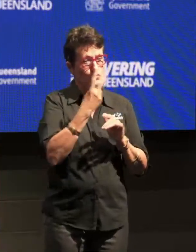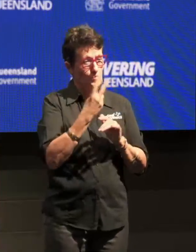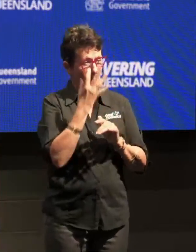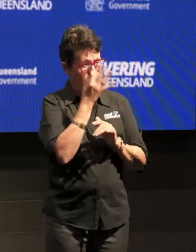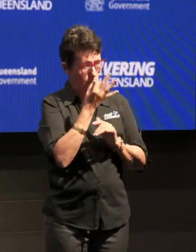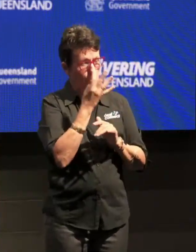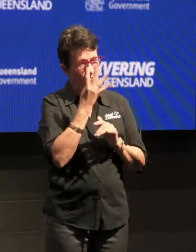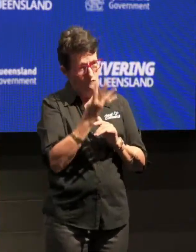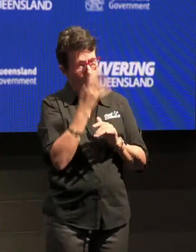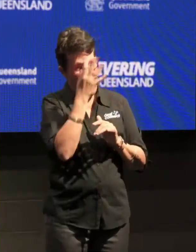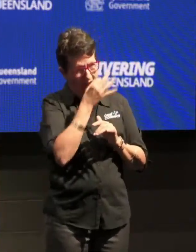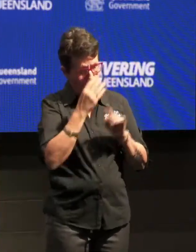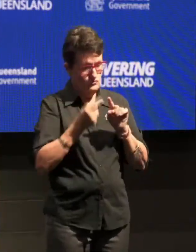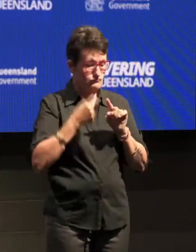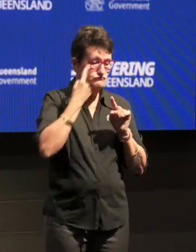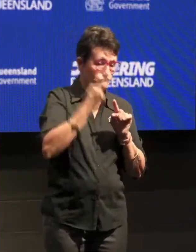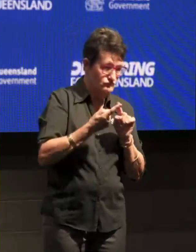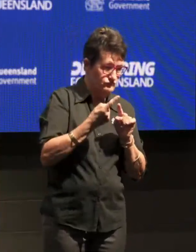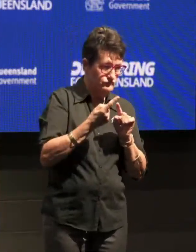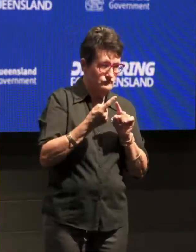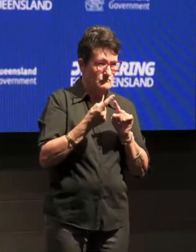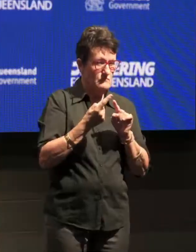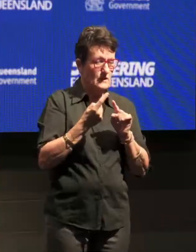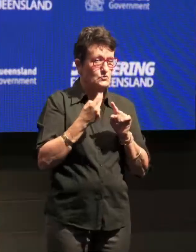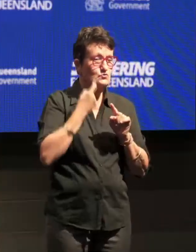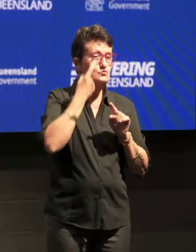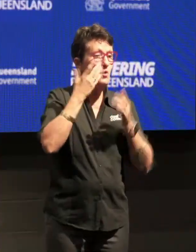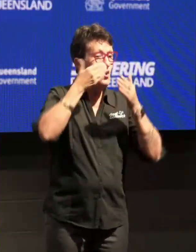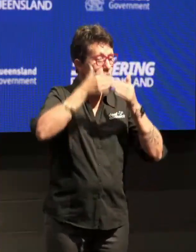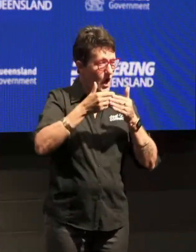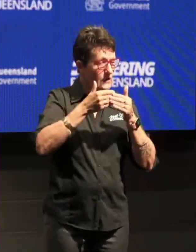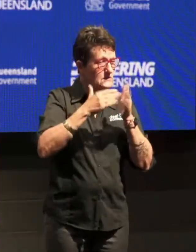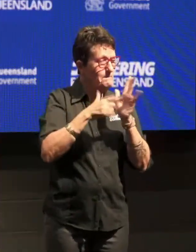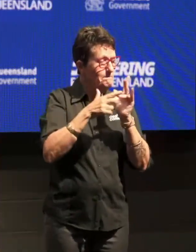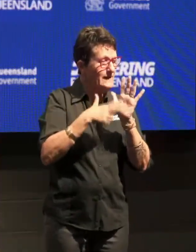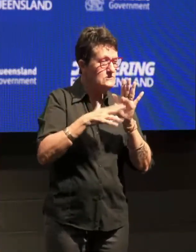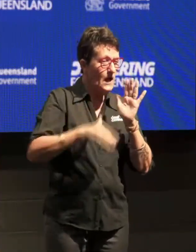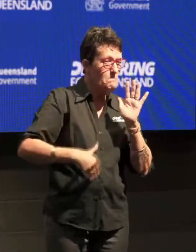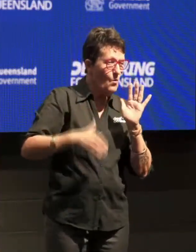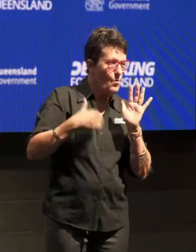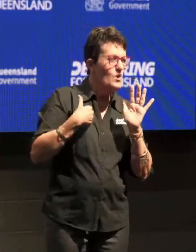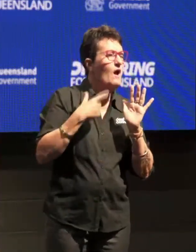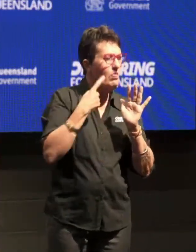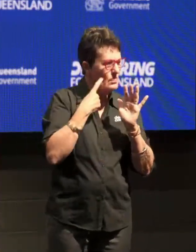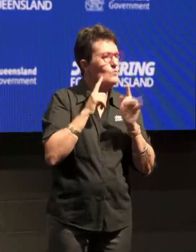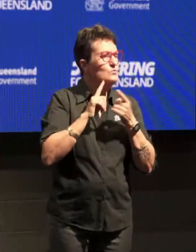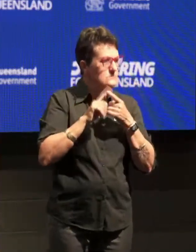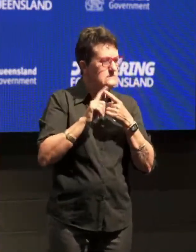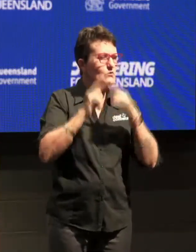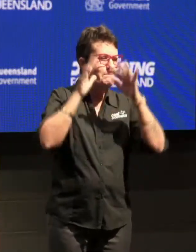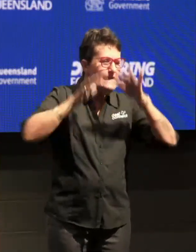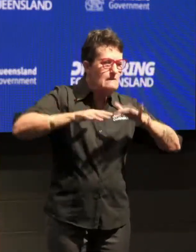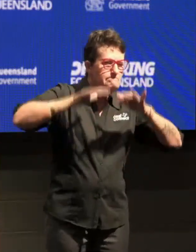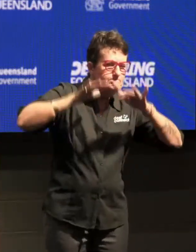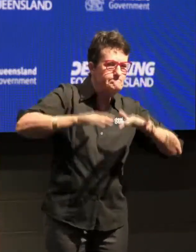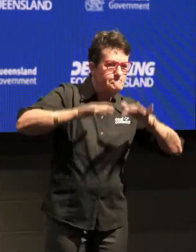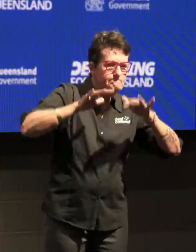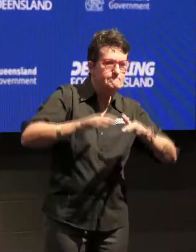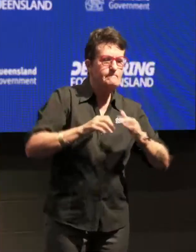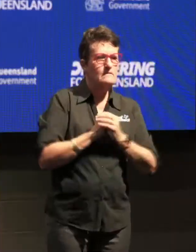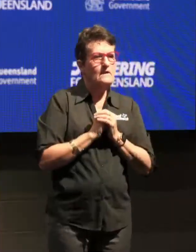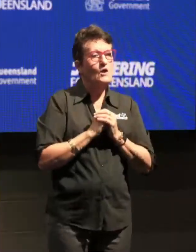into Sunday, but into sort of Sunday evening and Monday morning would still be extensively heavy rainfall. And as I said, it